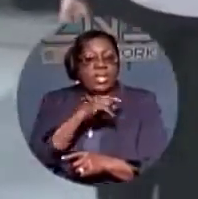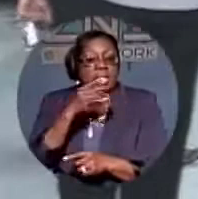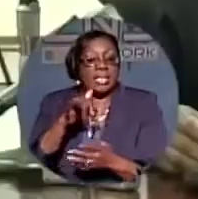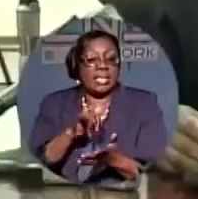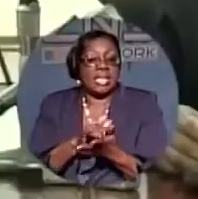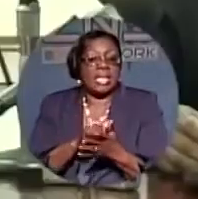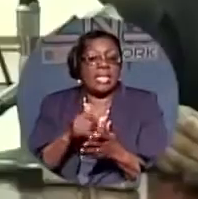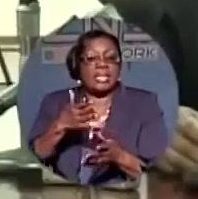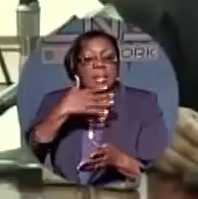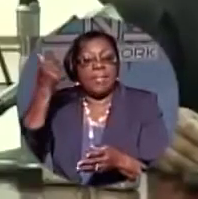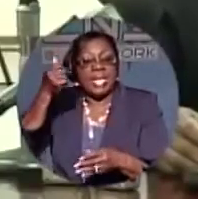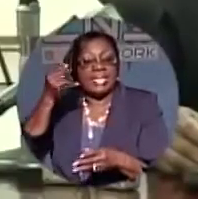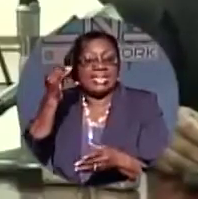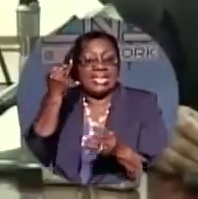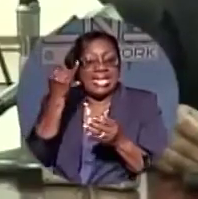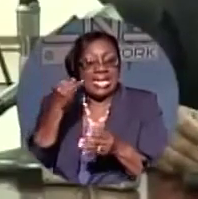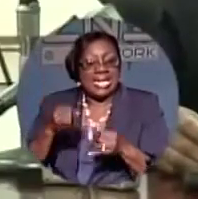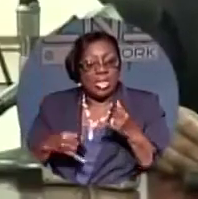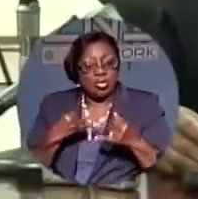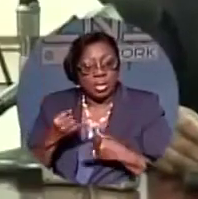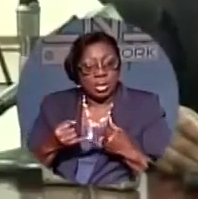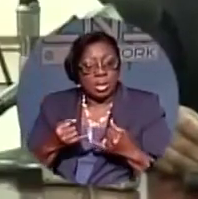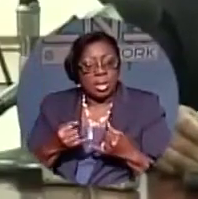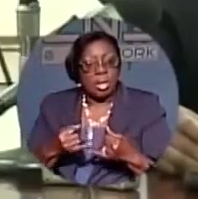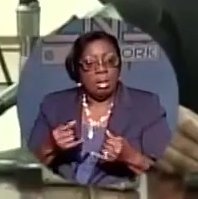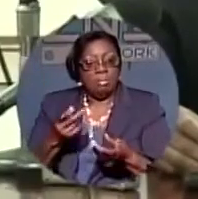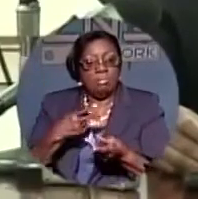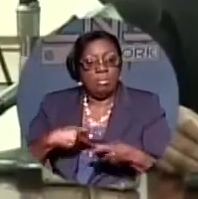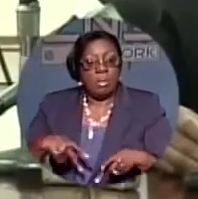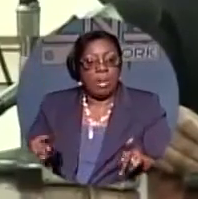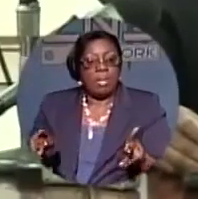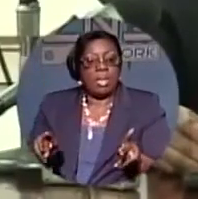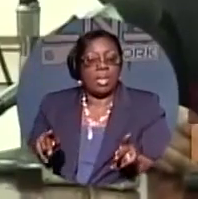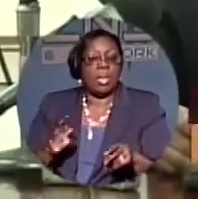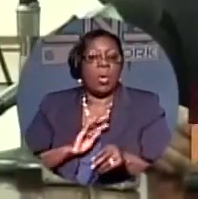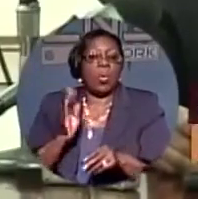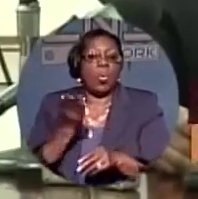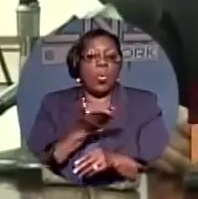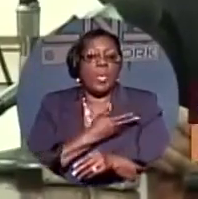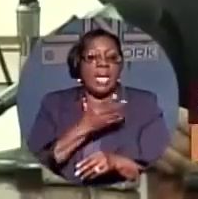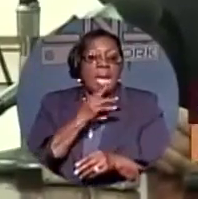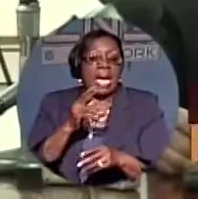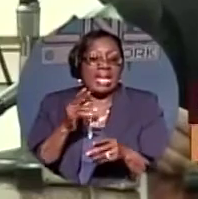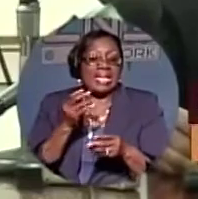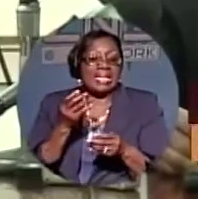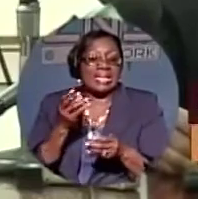is in the best interest of the public. We are 60 to 70% dependent